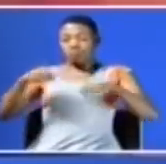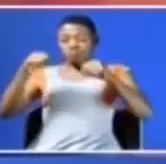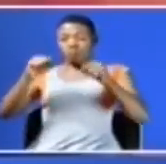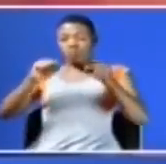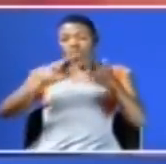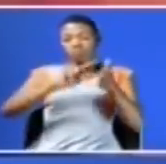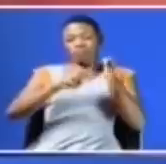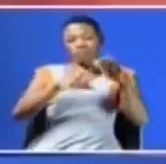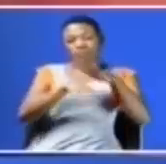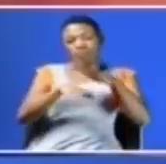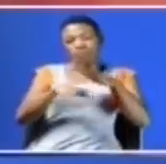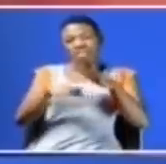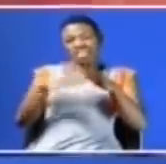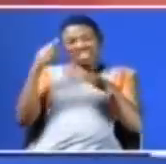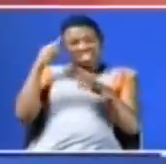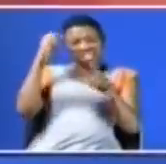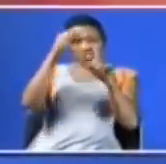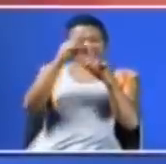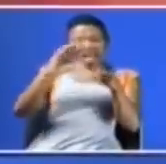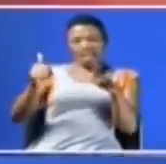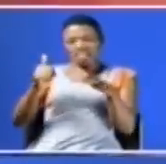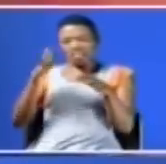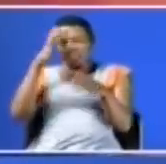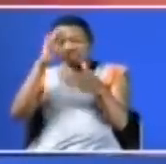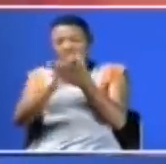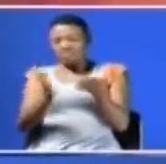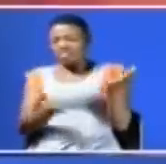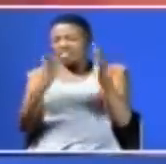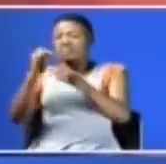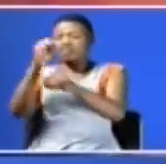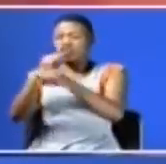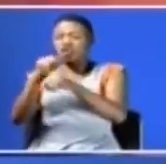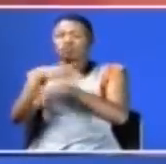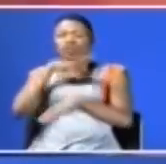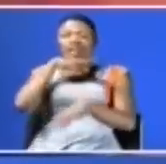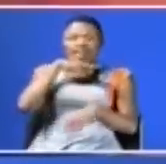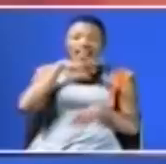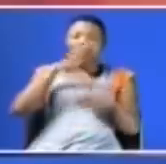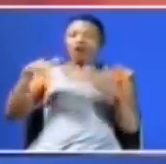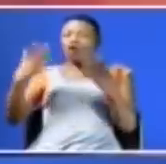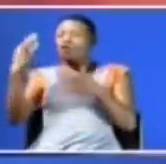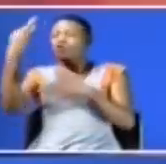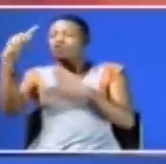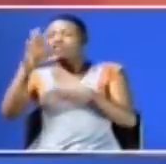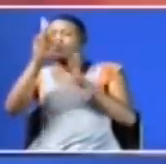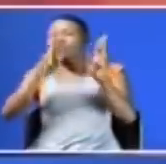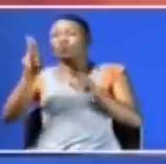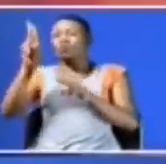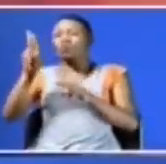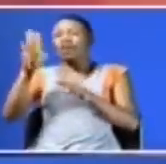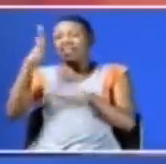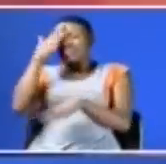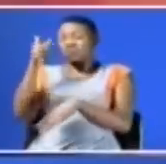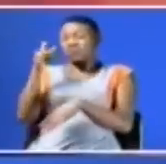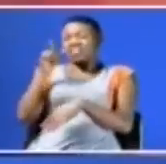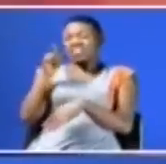them. Others believe it's about giving jobs to Raila. Others believe it's about giving jobs in future to Uhuru. So the reason why there's all